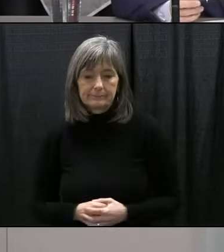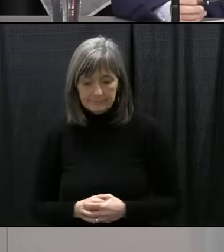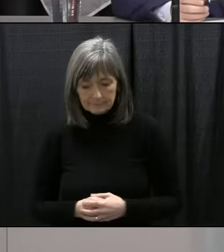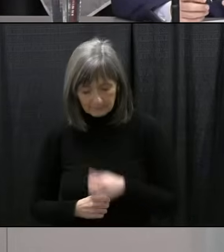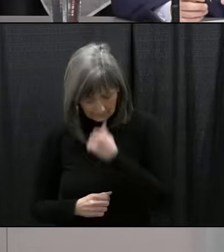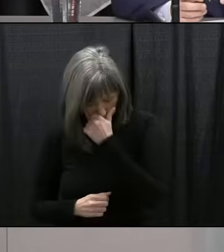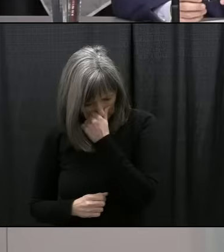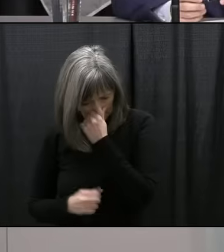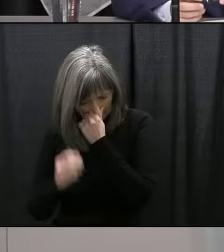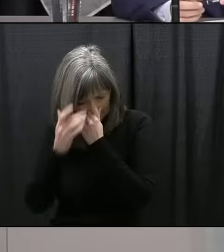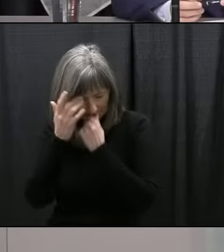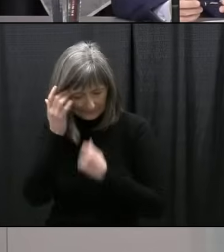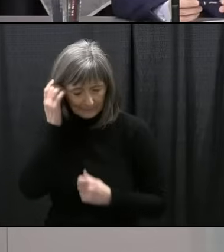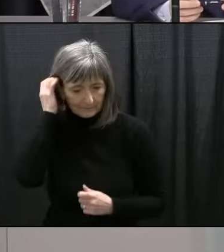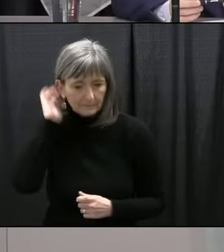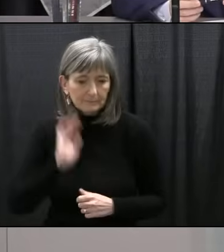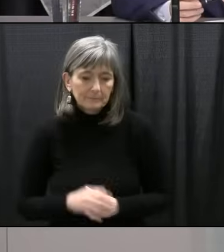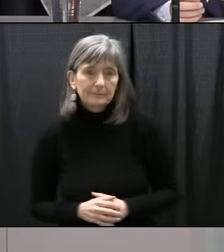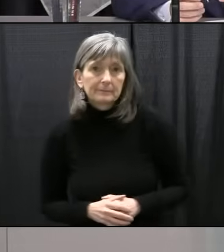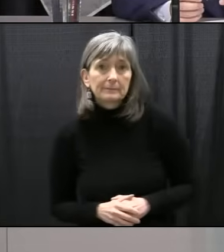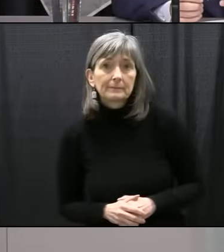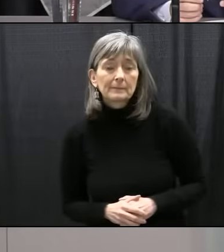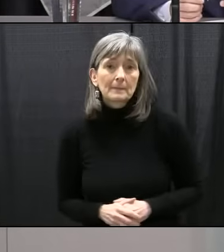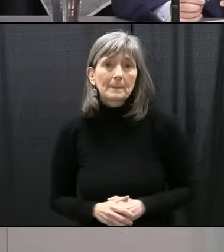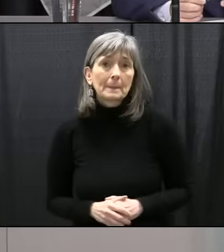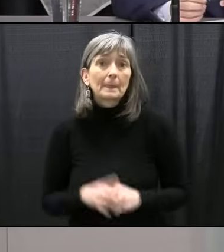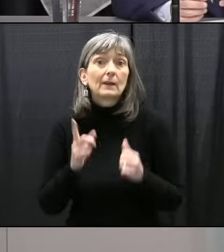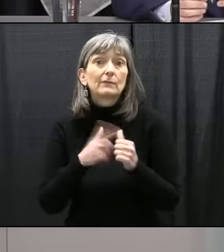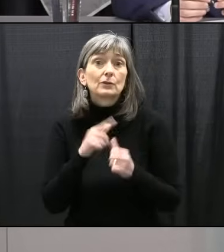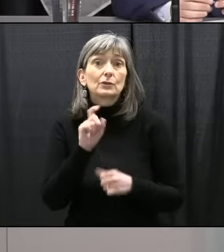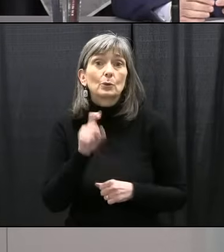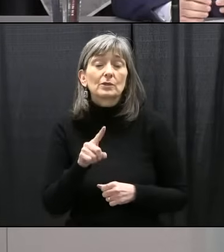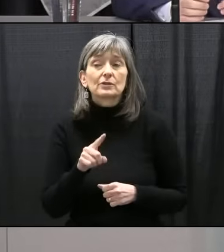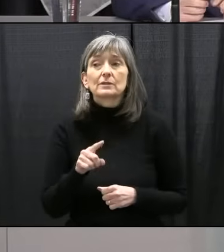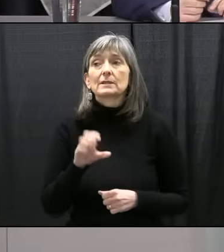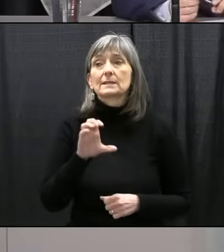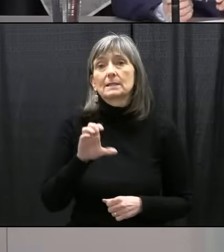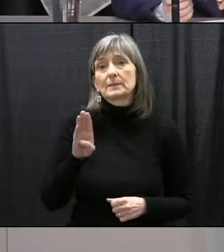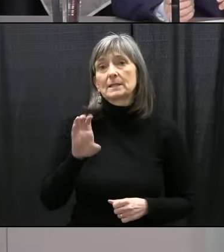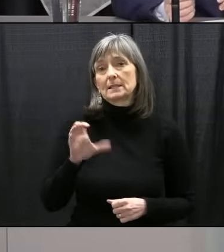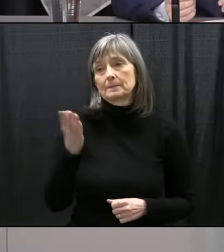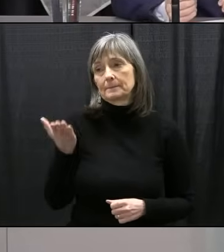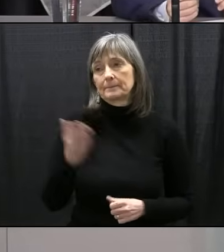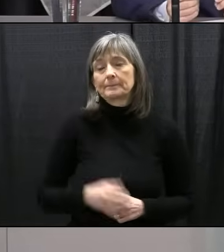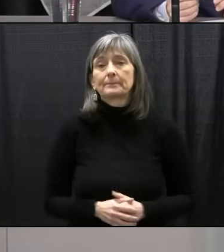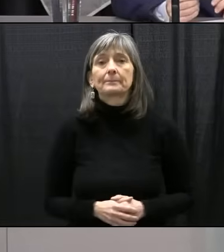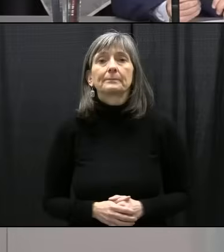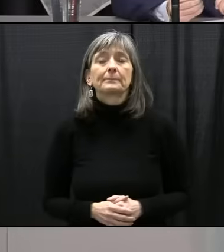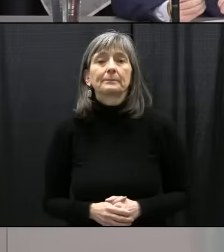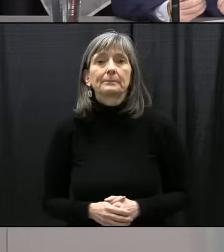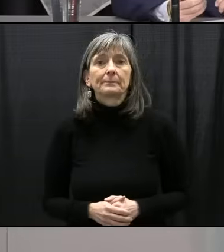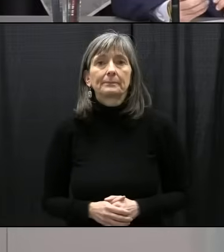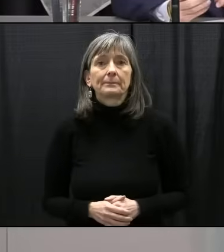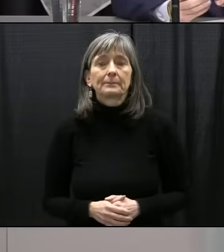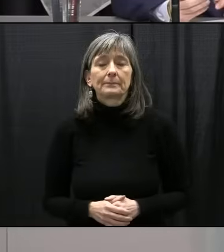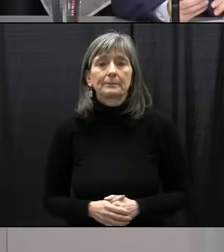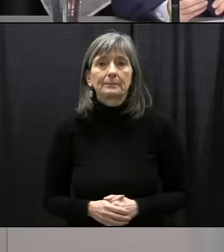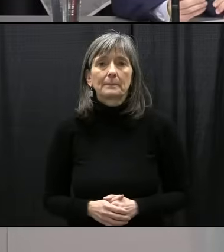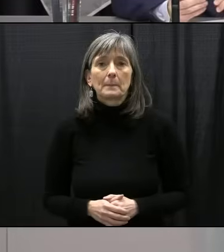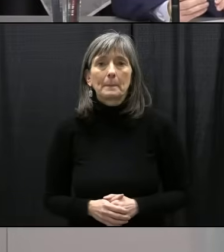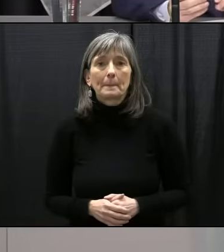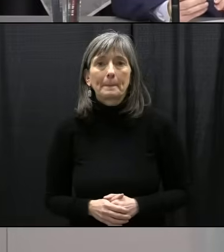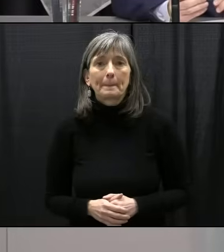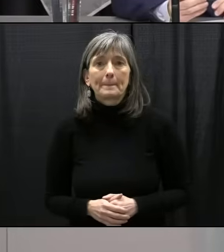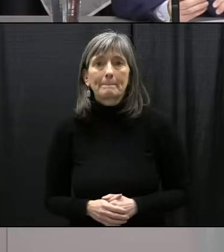the opportunity to ask 1 final question. Our first questions are from Peter Cowan with the CBC. Peter, please go ahead and make your way to the